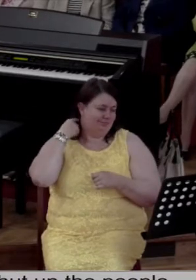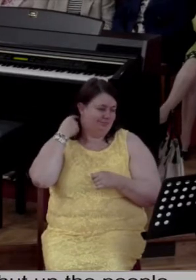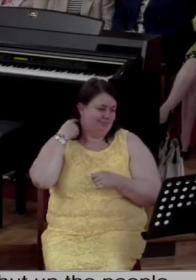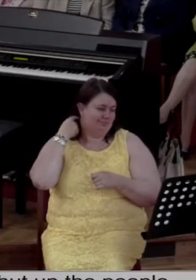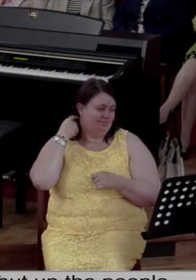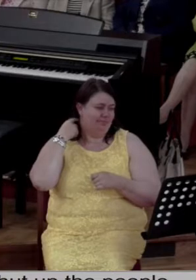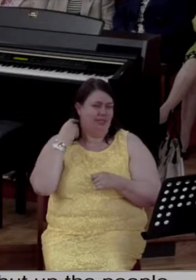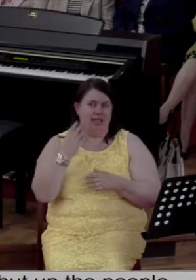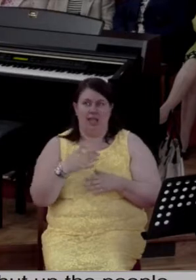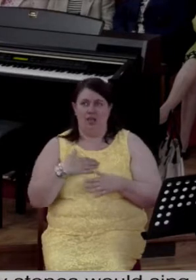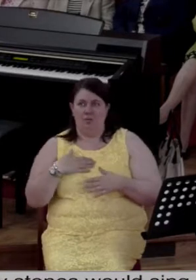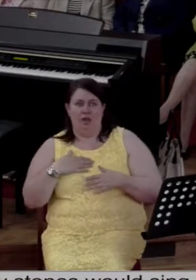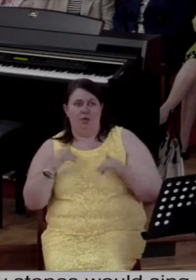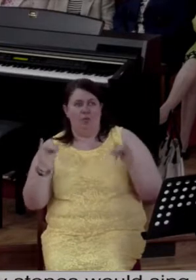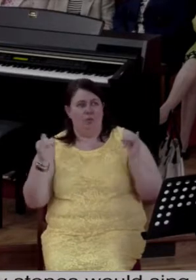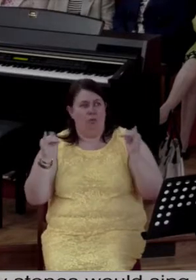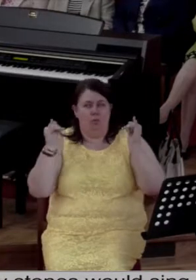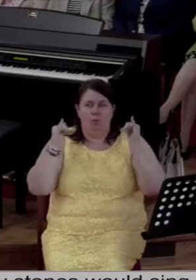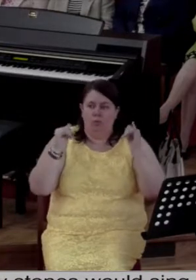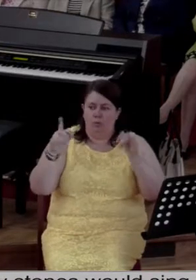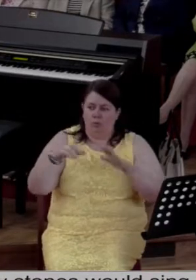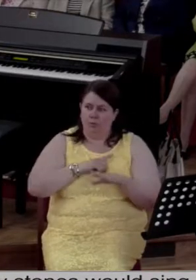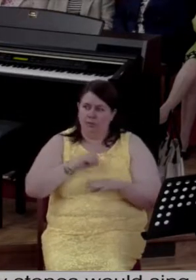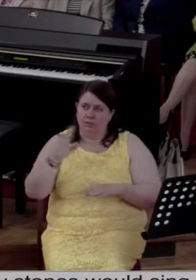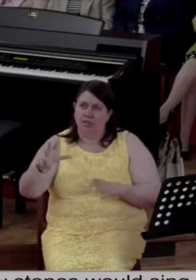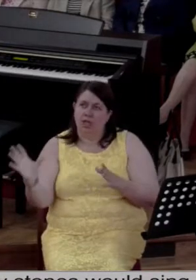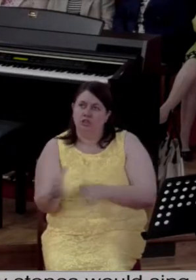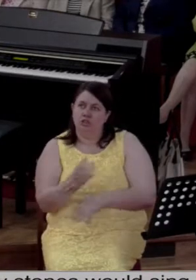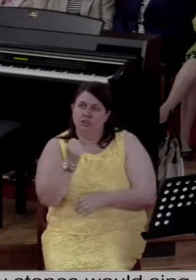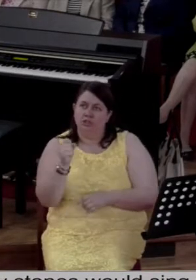then we glory in their achievement.